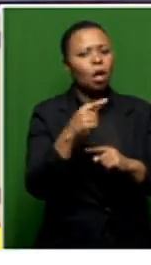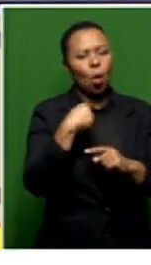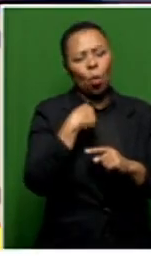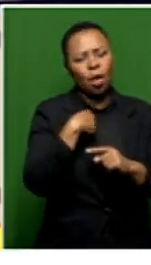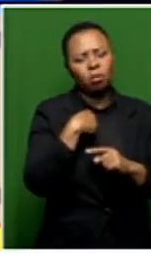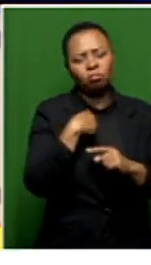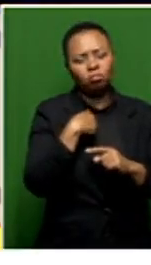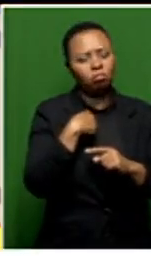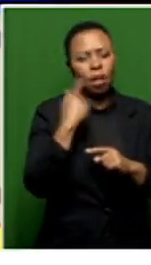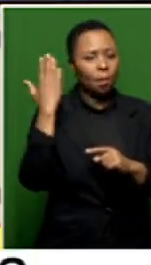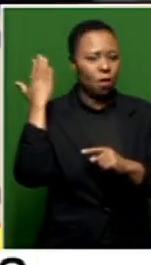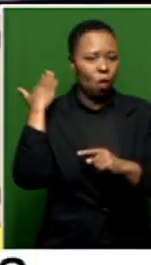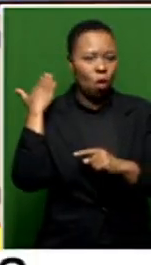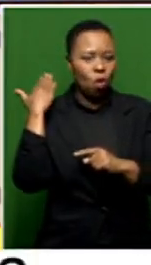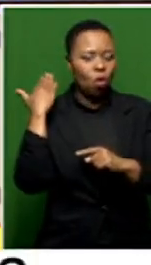had a complete